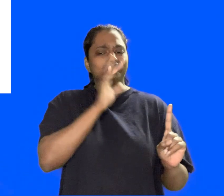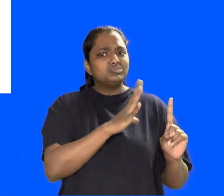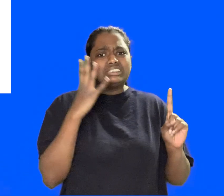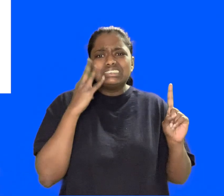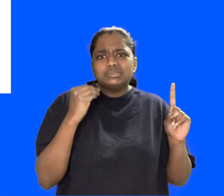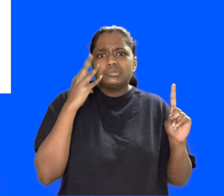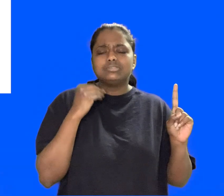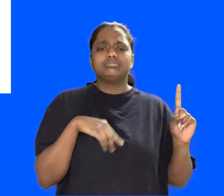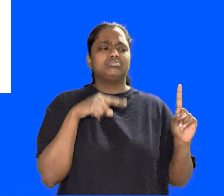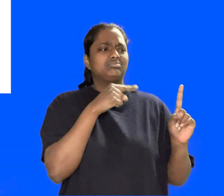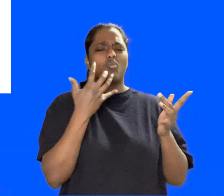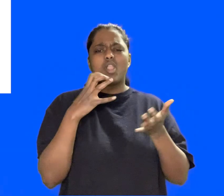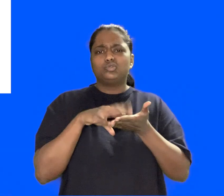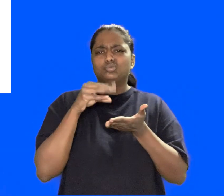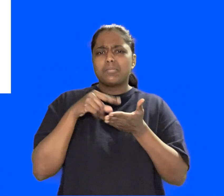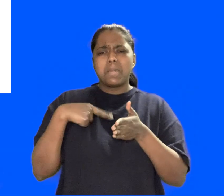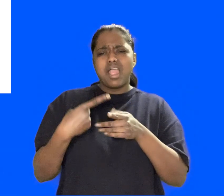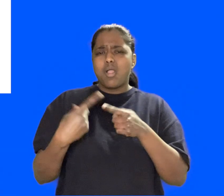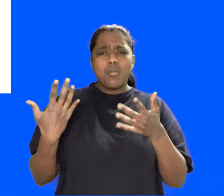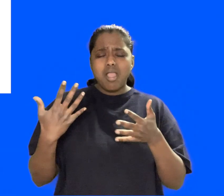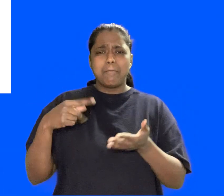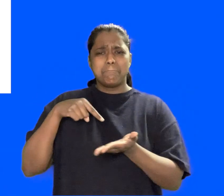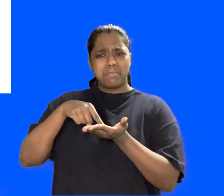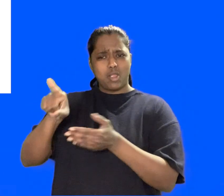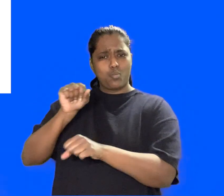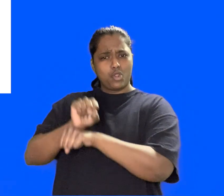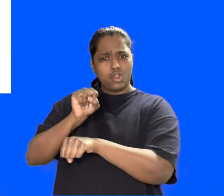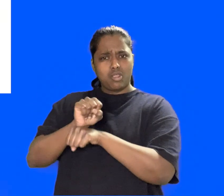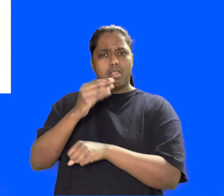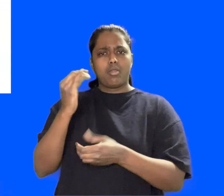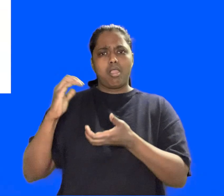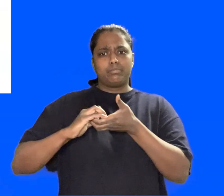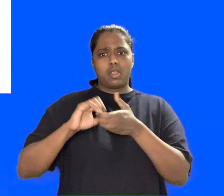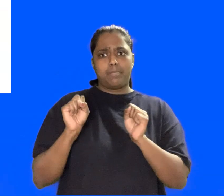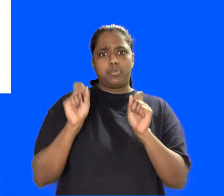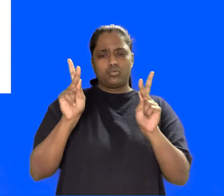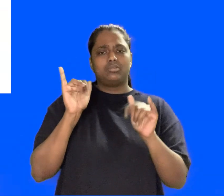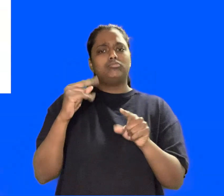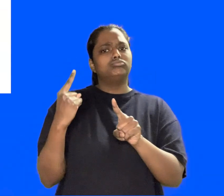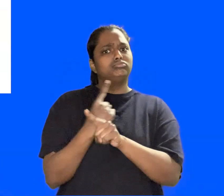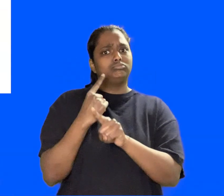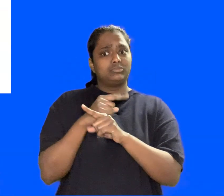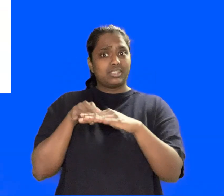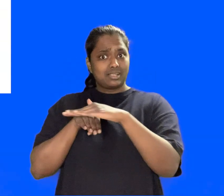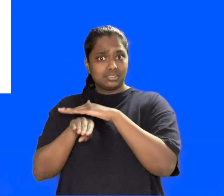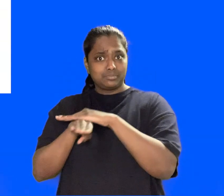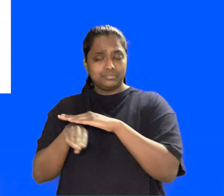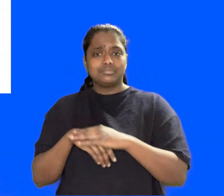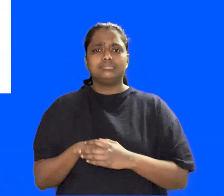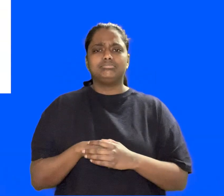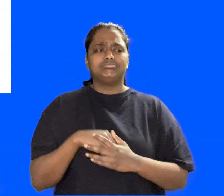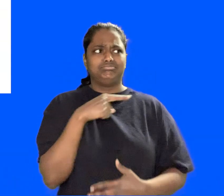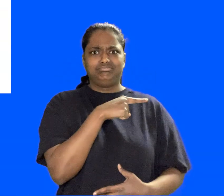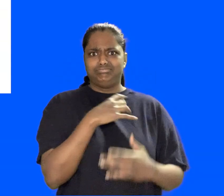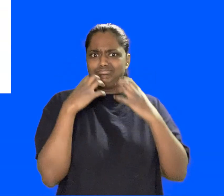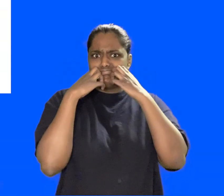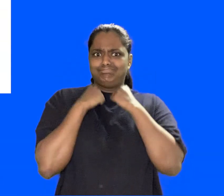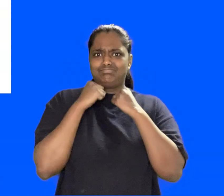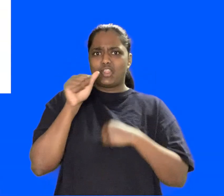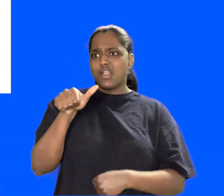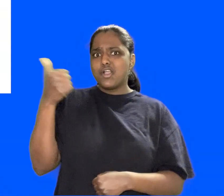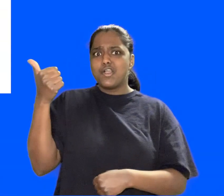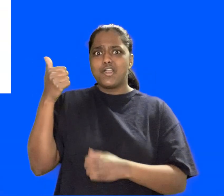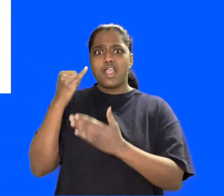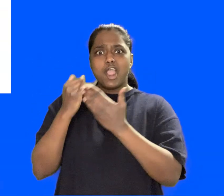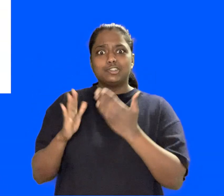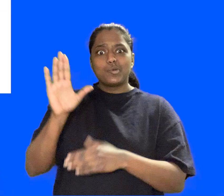community who understand her experiences. And she'd like to learn about paid work and collaborative opportunities that are relevant and accessible. And she values